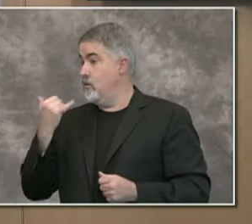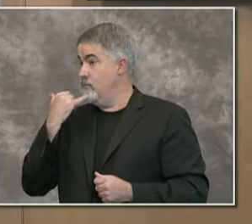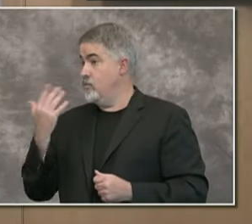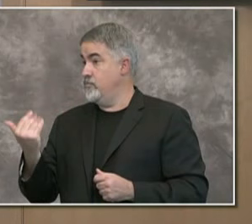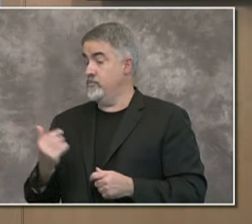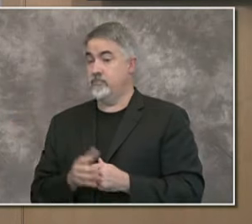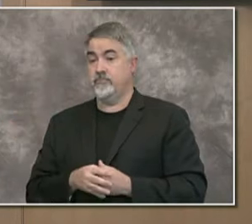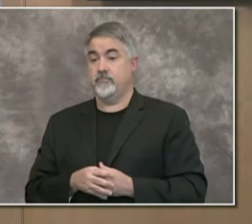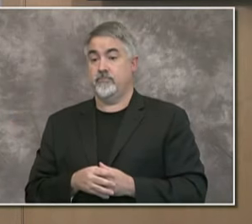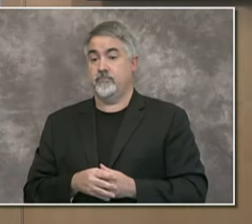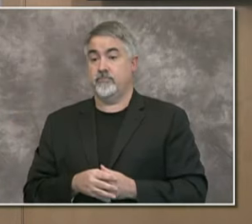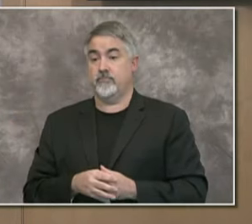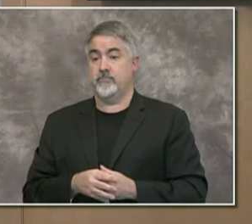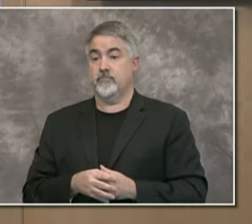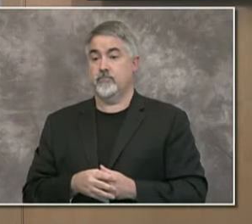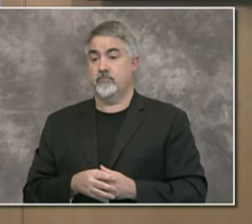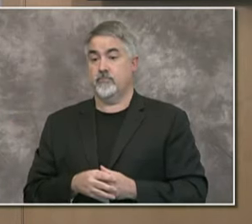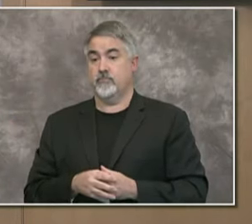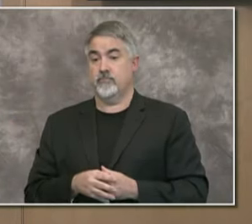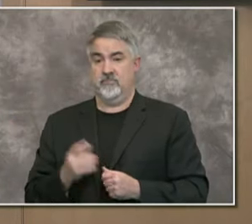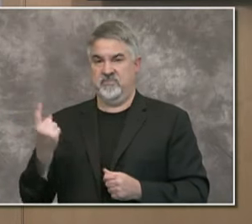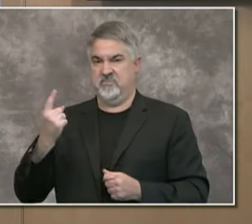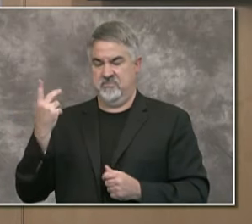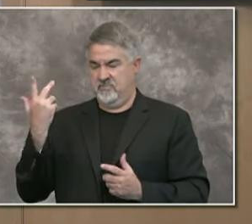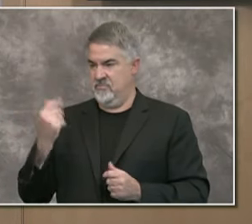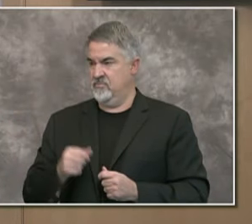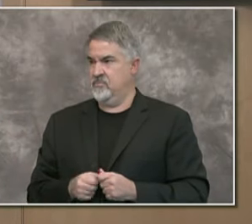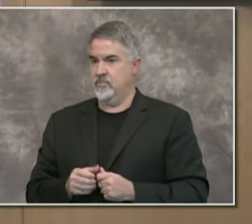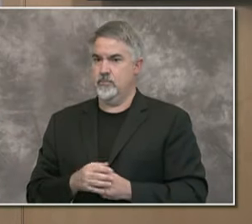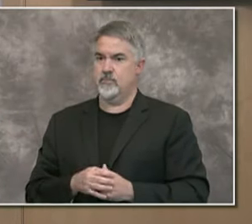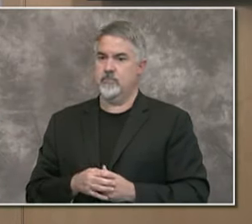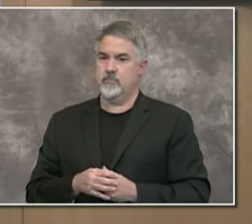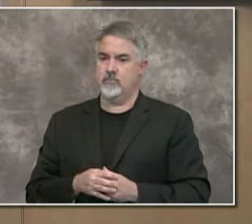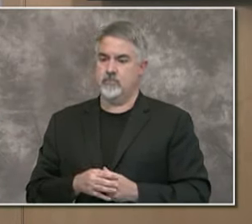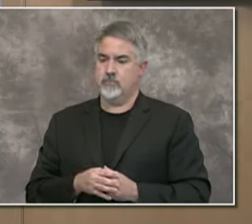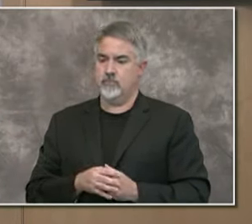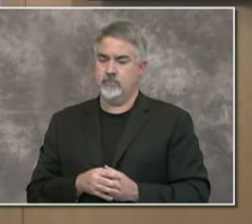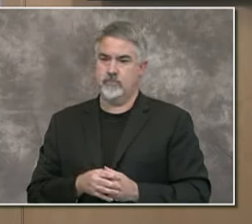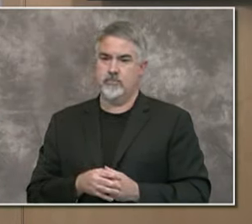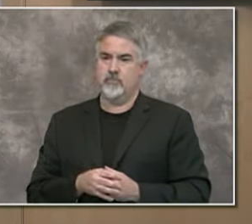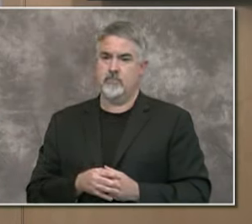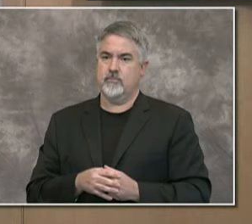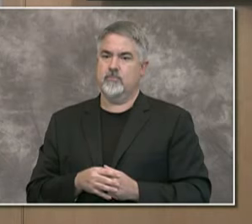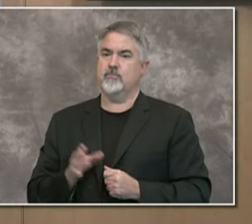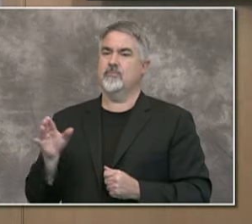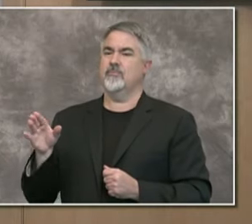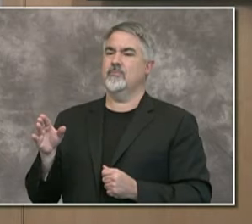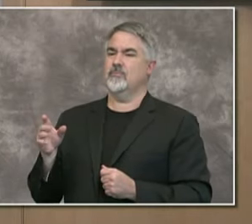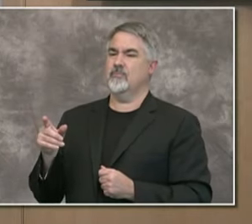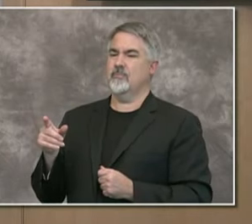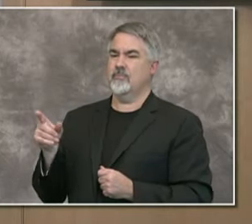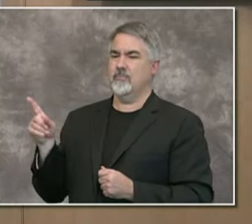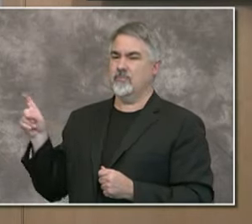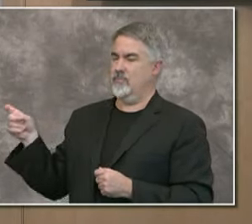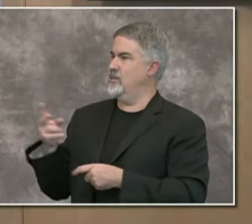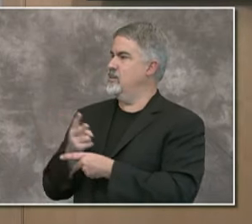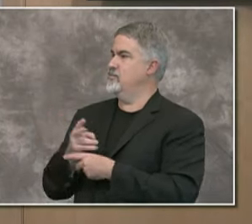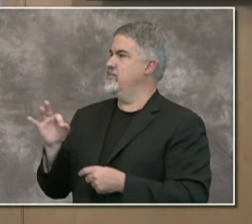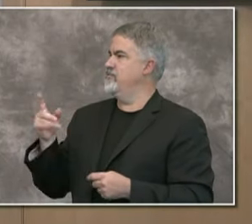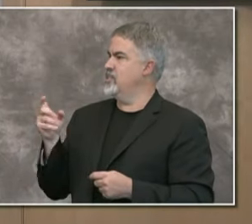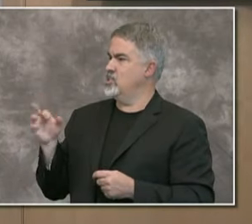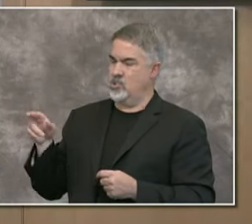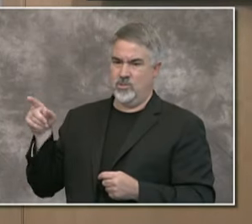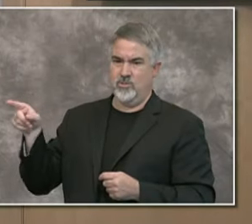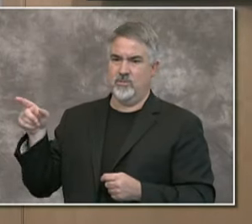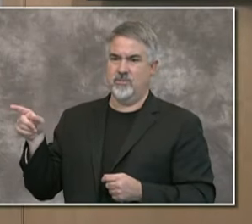Hi, this is Hunter Sowards. I was just hoping if Supervisor Fletcher could reiterate the process of testing as it pertains to